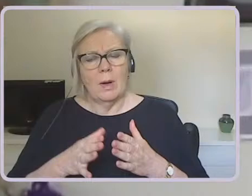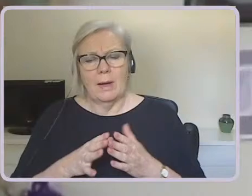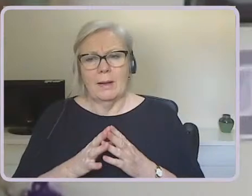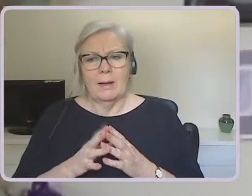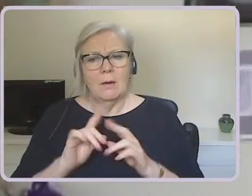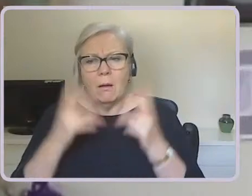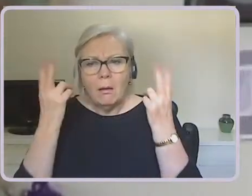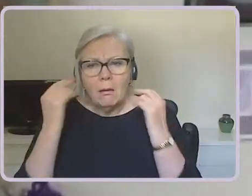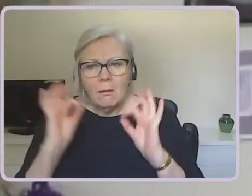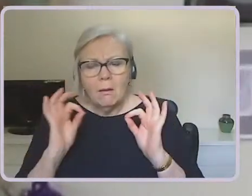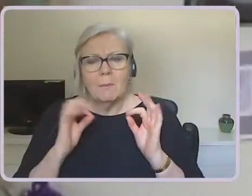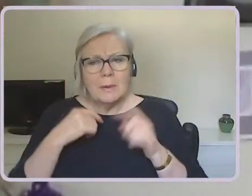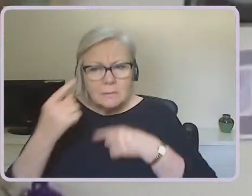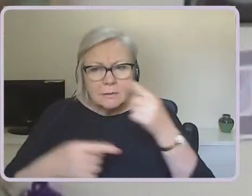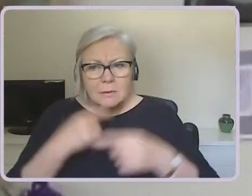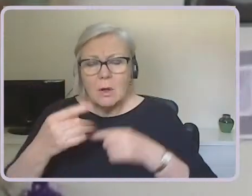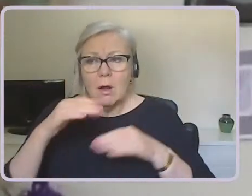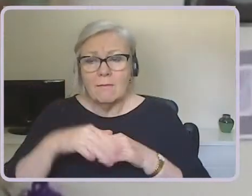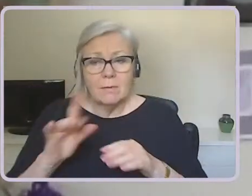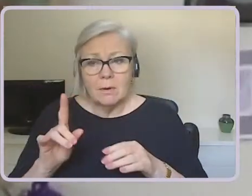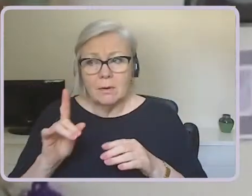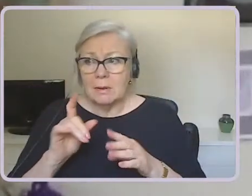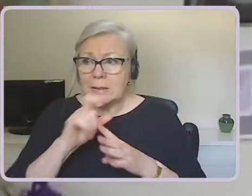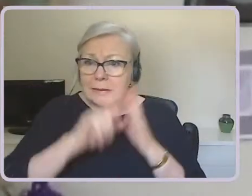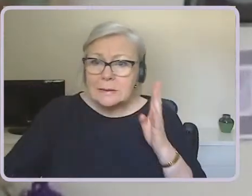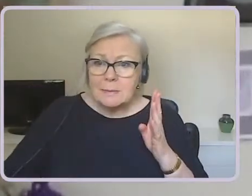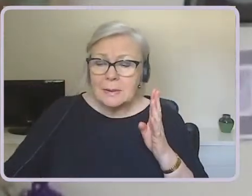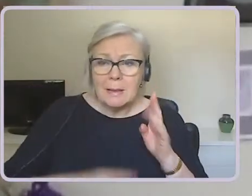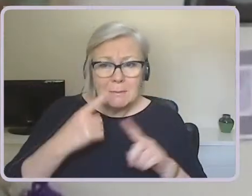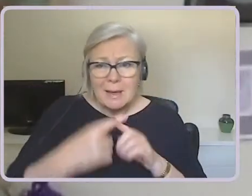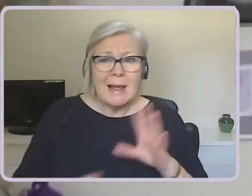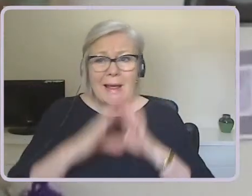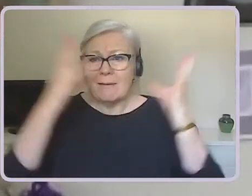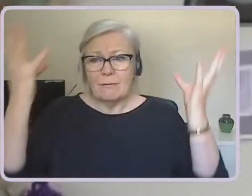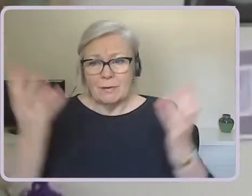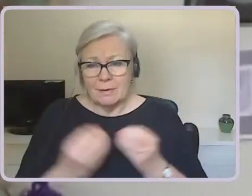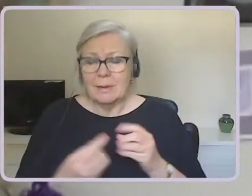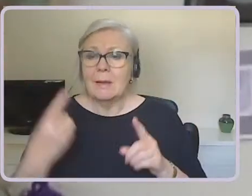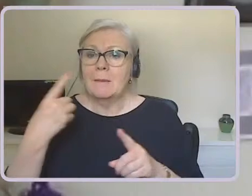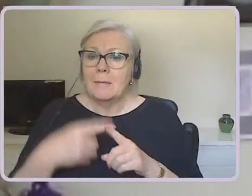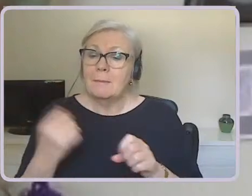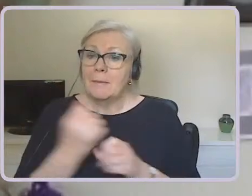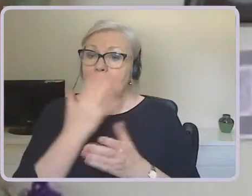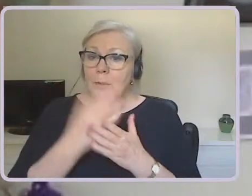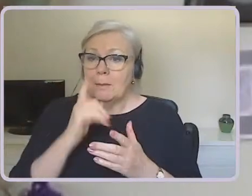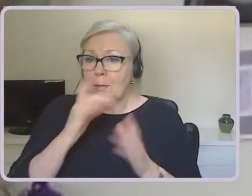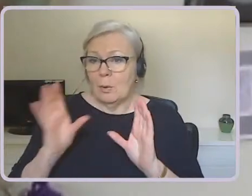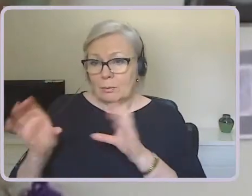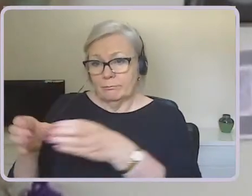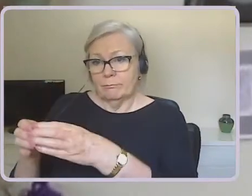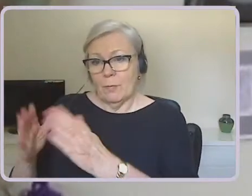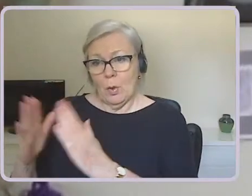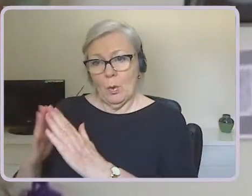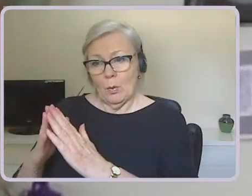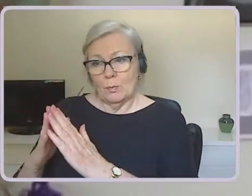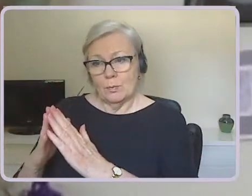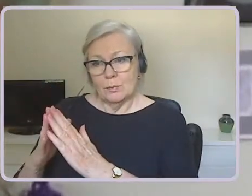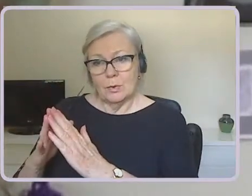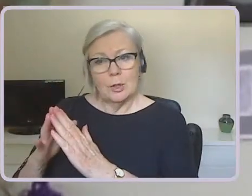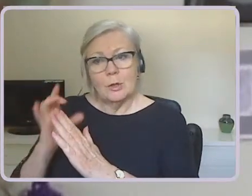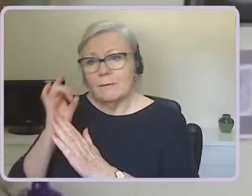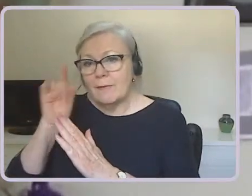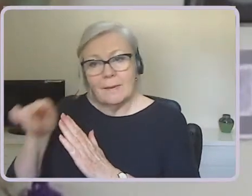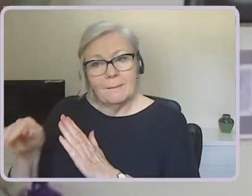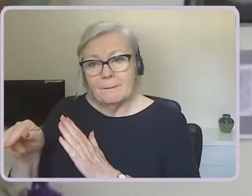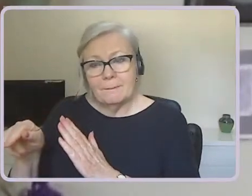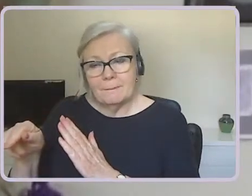disability, about everything. And we need to be making sure that the people in segregated environments are not forgotten. Of course, the